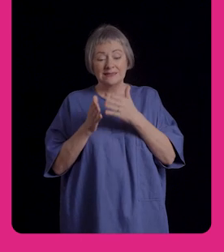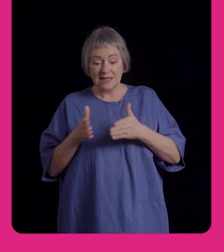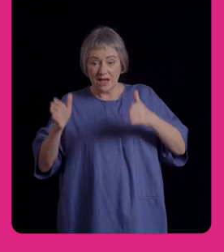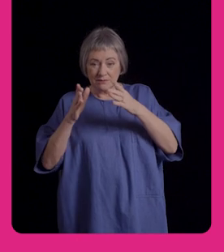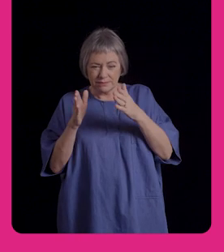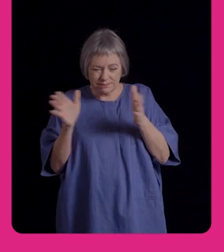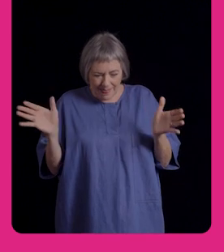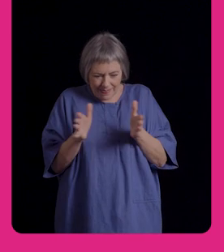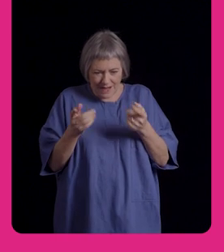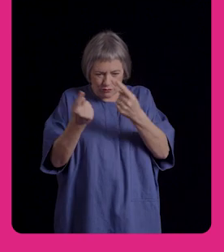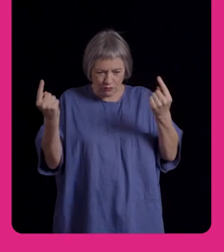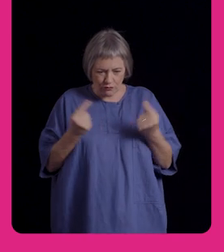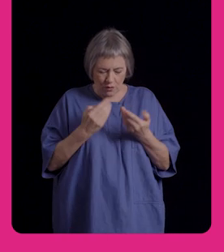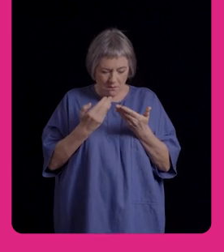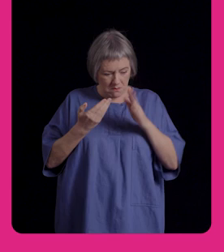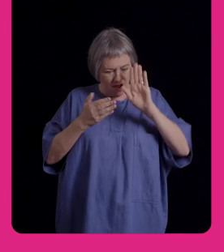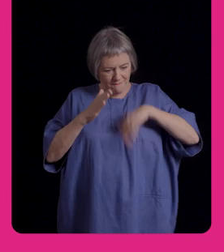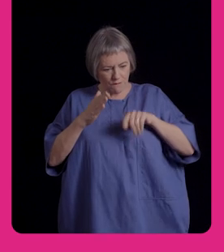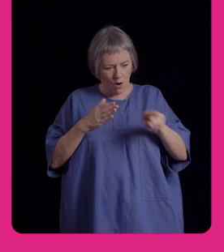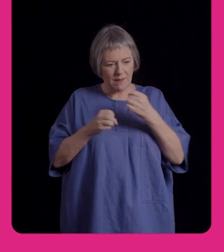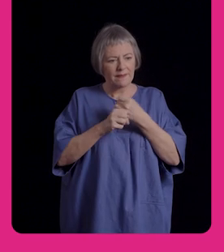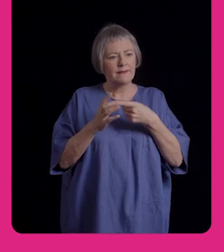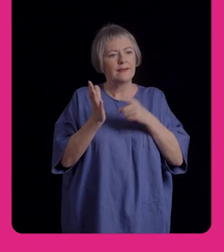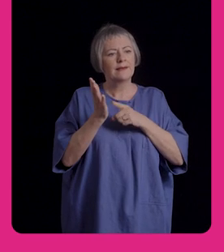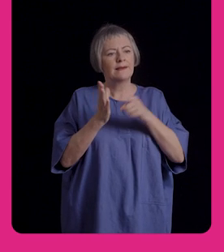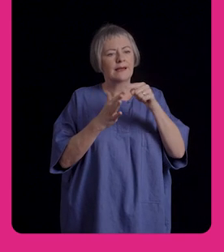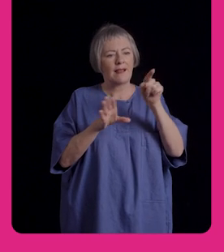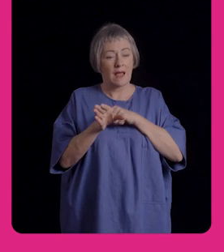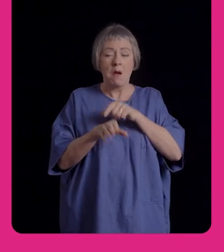It's a little room that goes off the galley. At the moment there are people there.